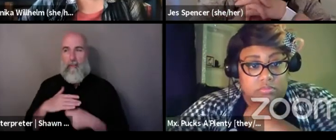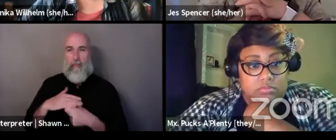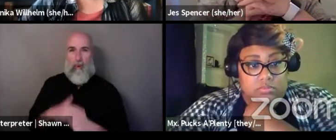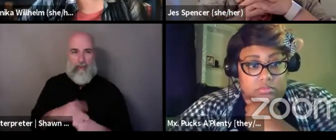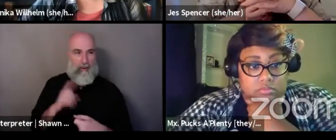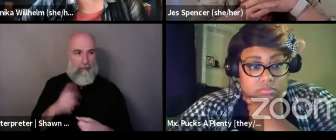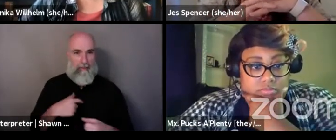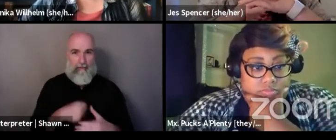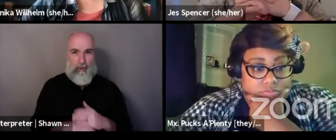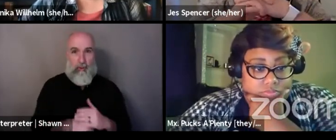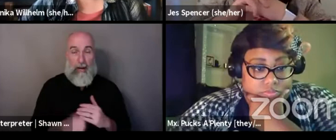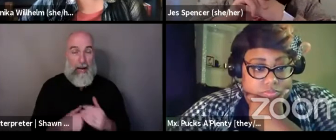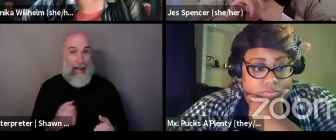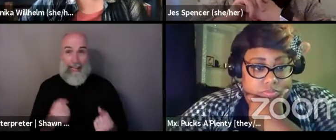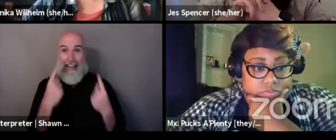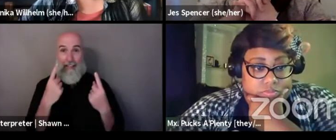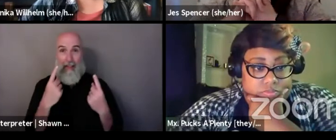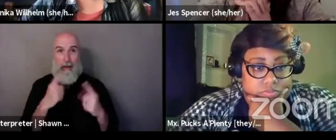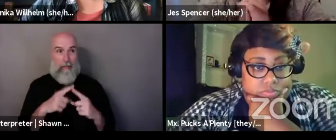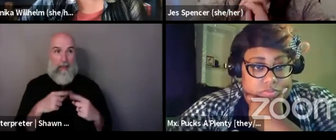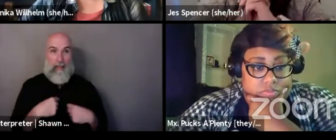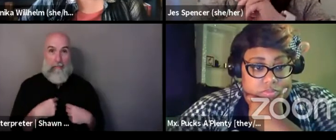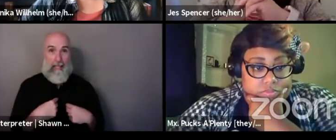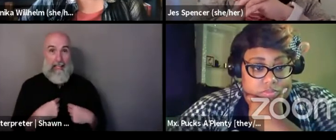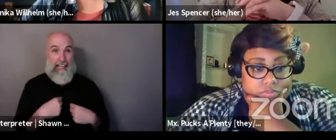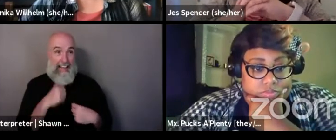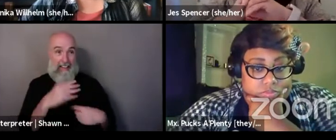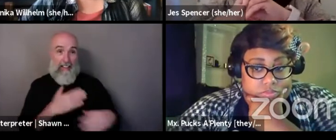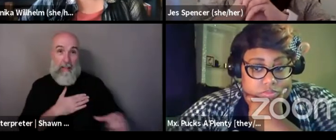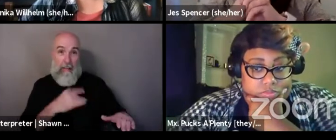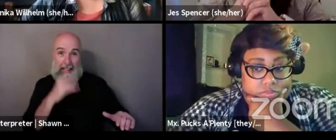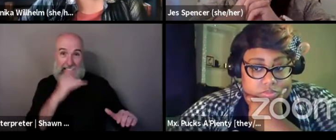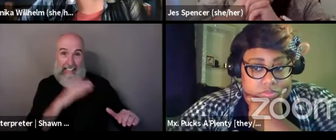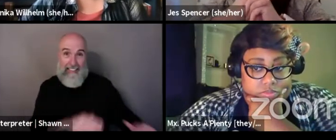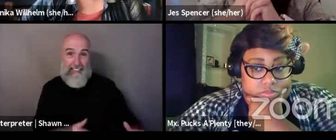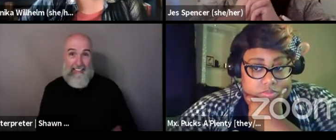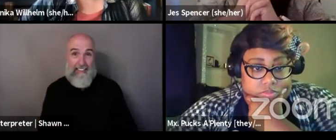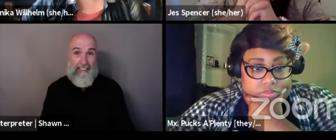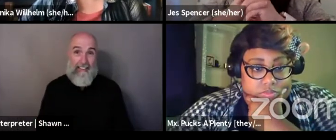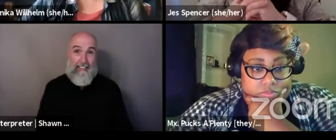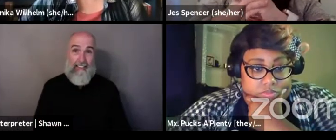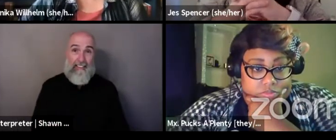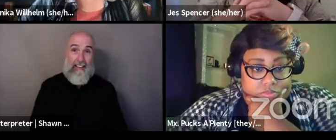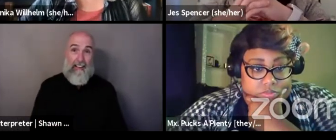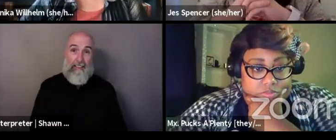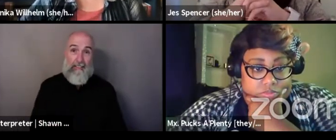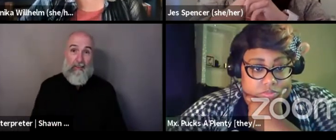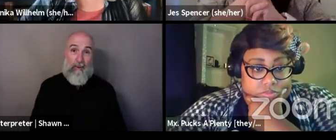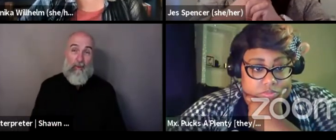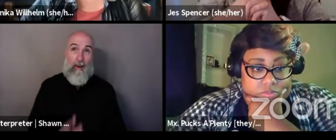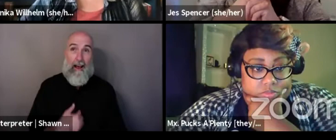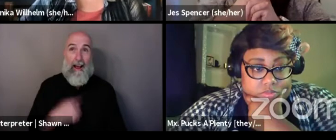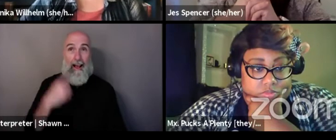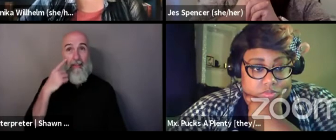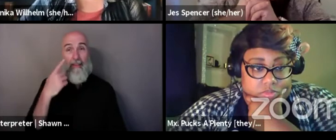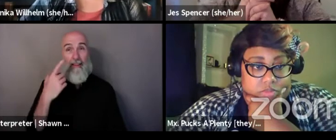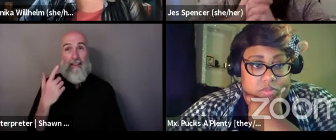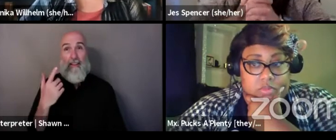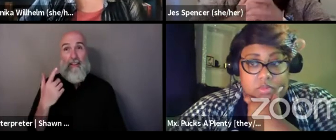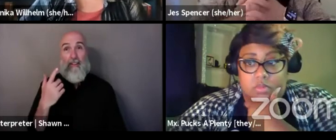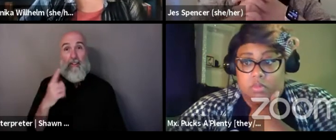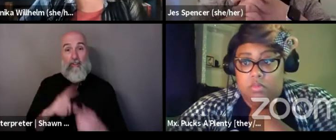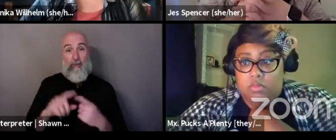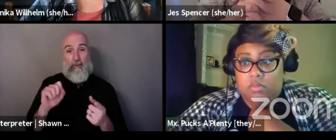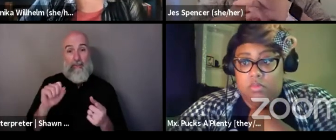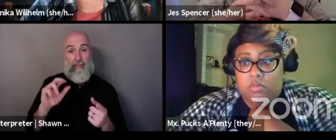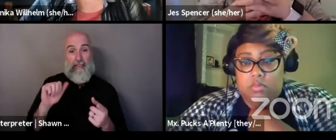children. And I get that, but that's not me. And that's not my kids. And so, you know, I think that, you know, to Sarah's point,